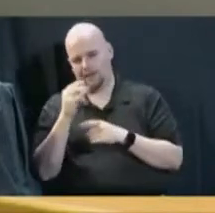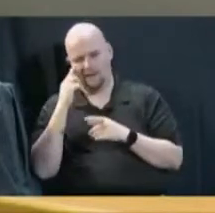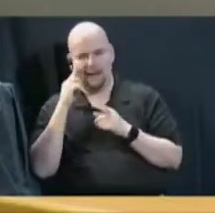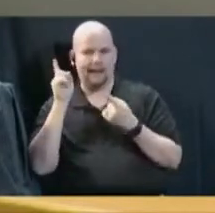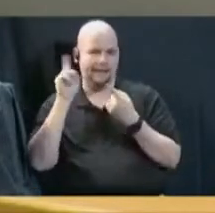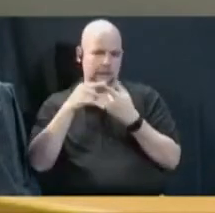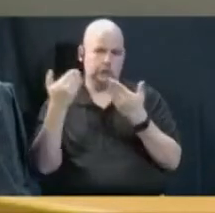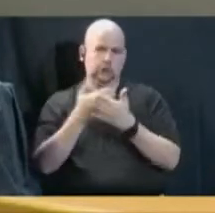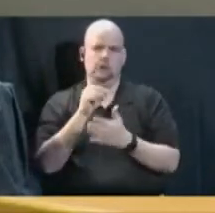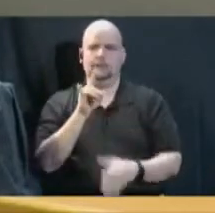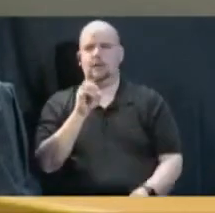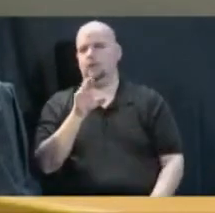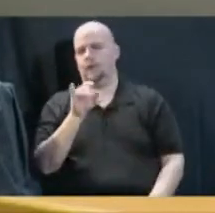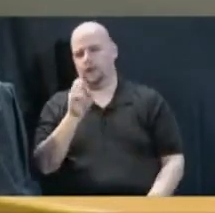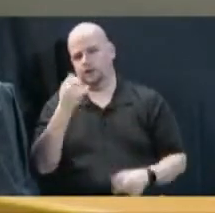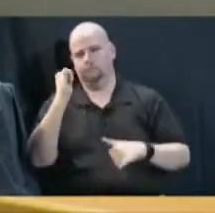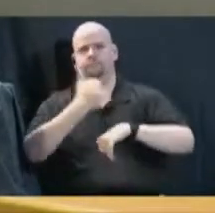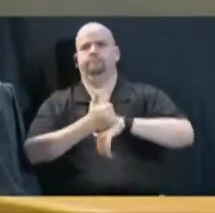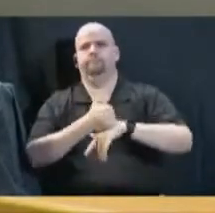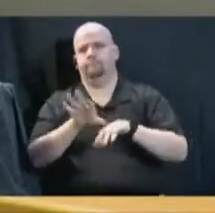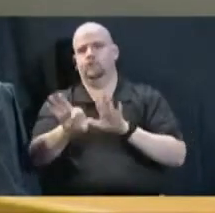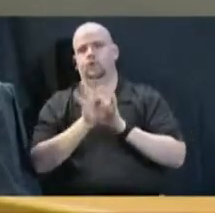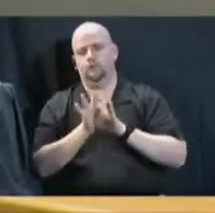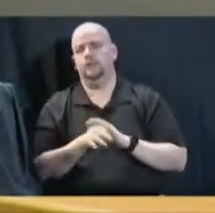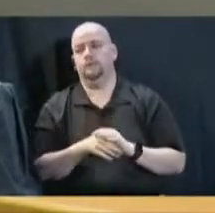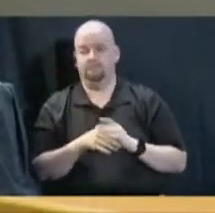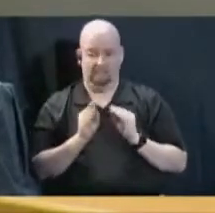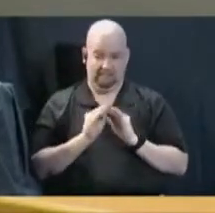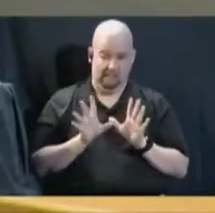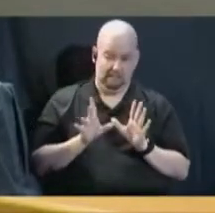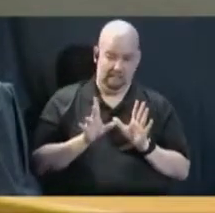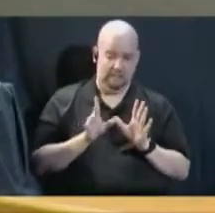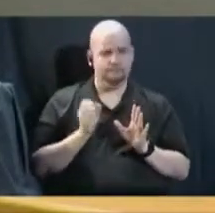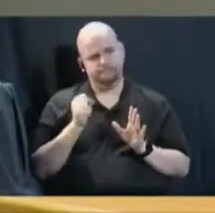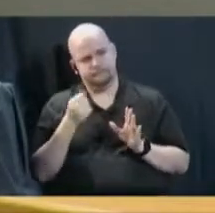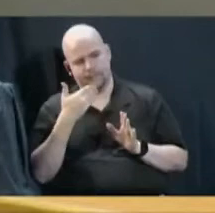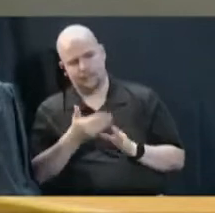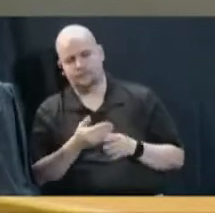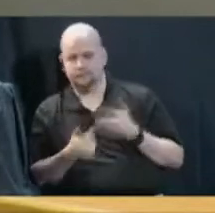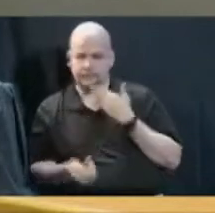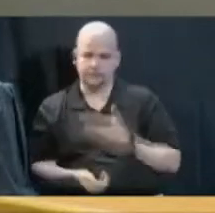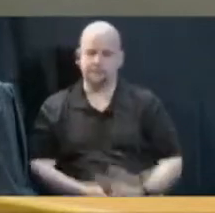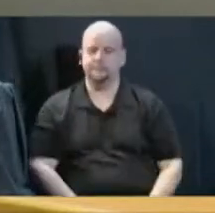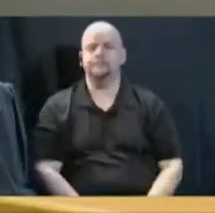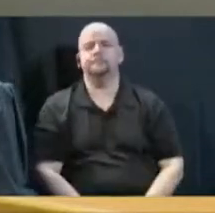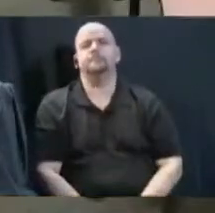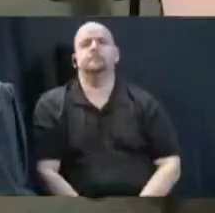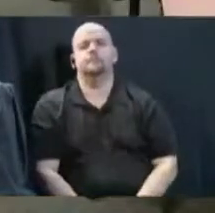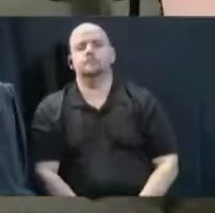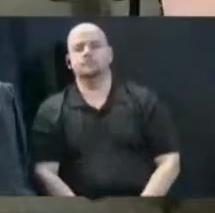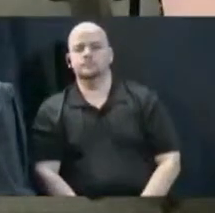director named. Okay. So does that clarify? Yeah, thank you. Sure.